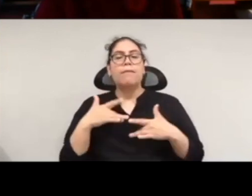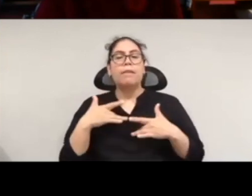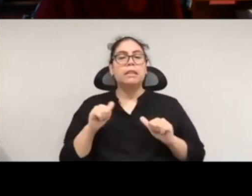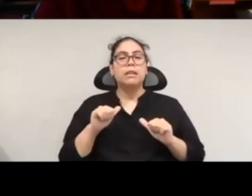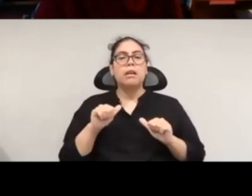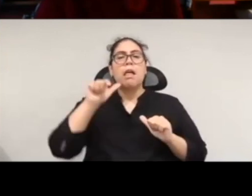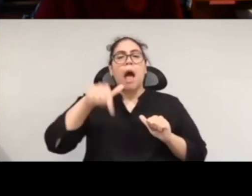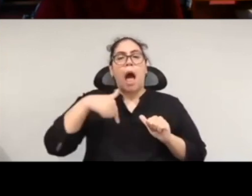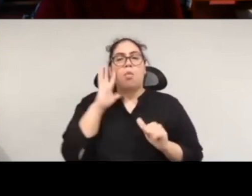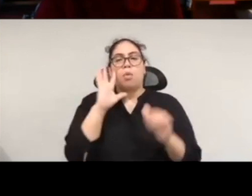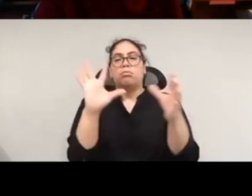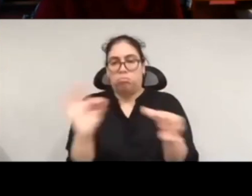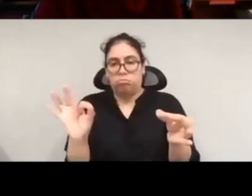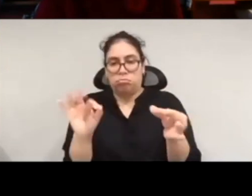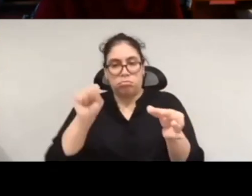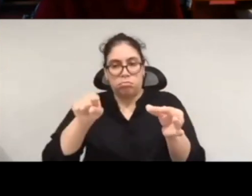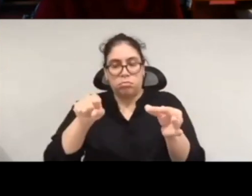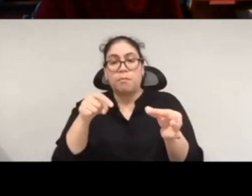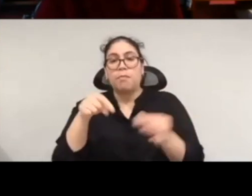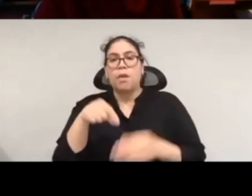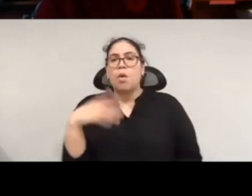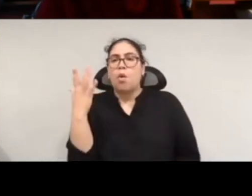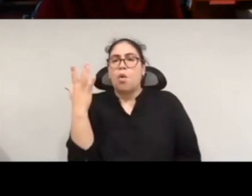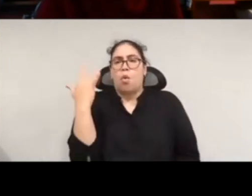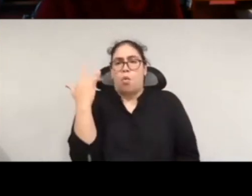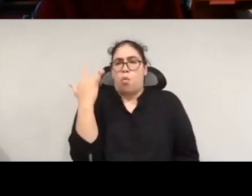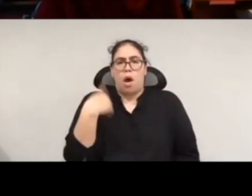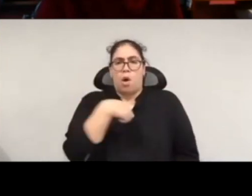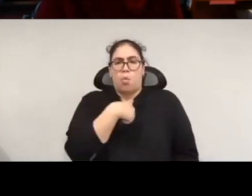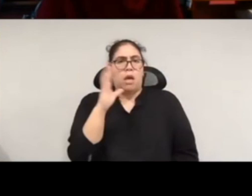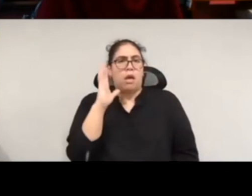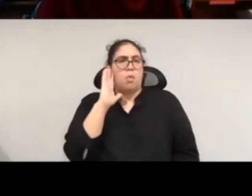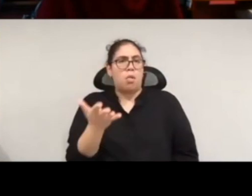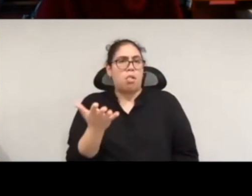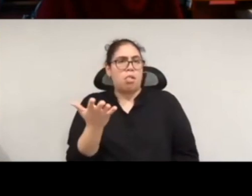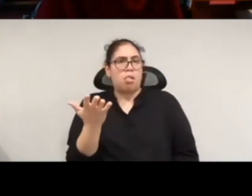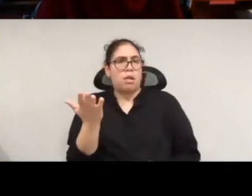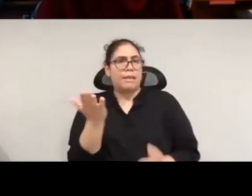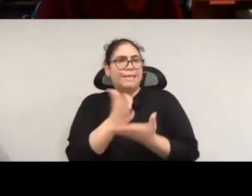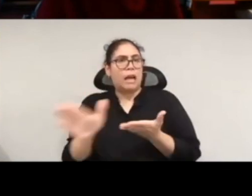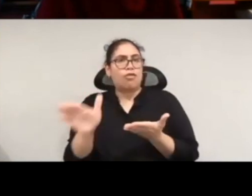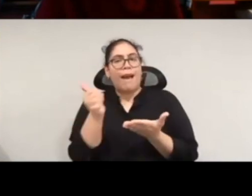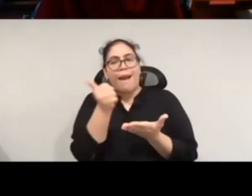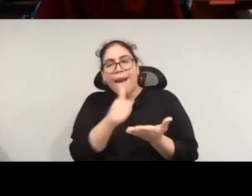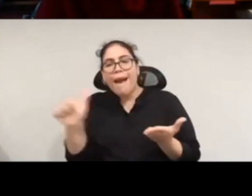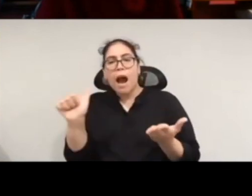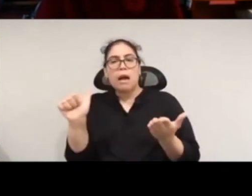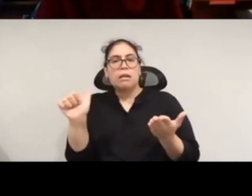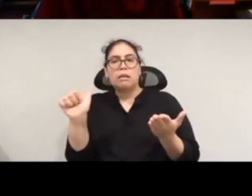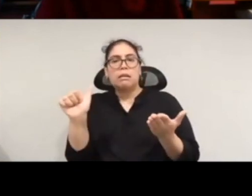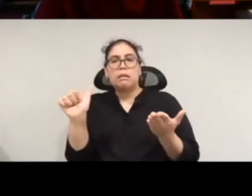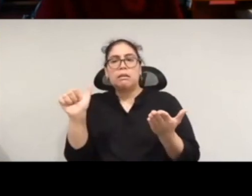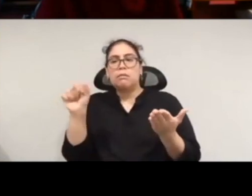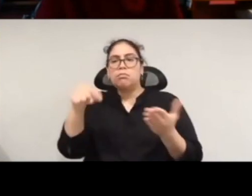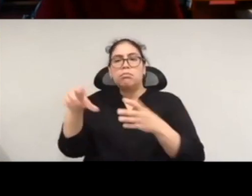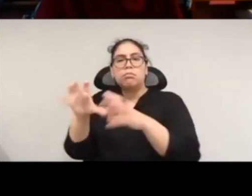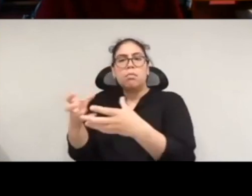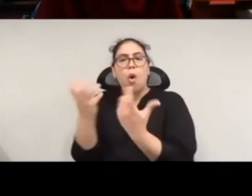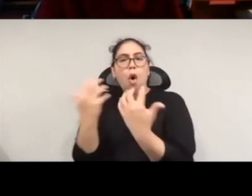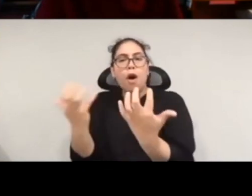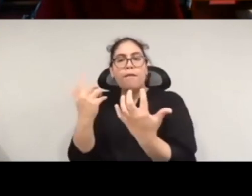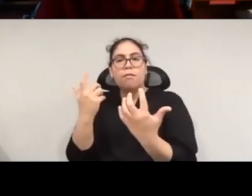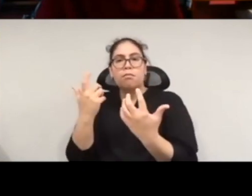this. Why would we segregate any audience from having this